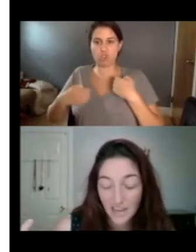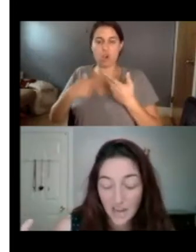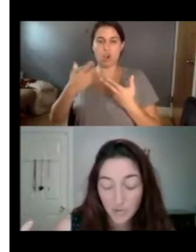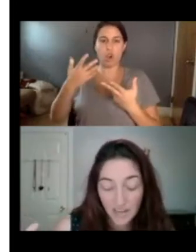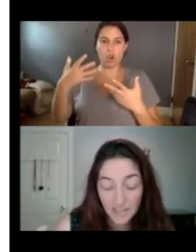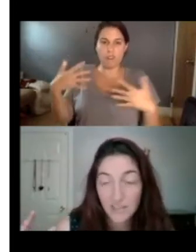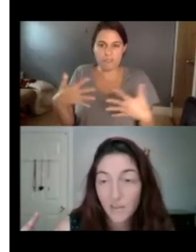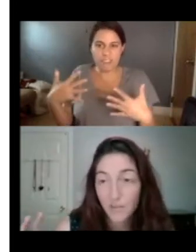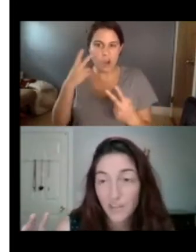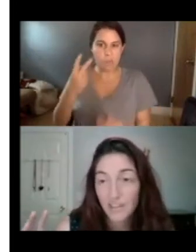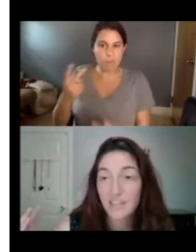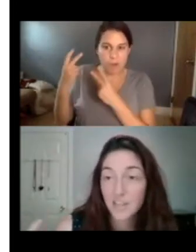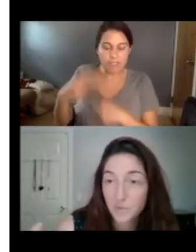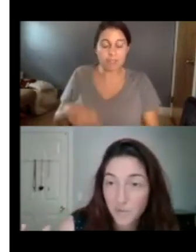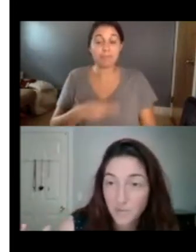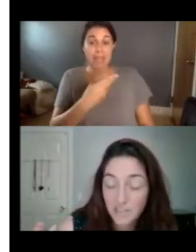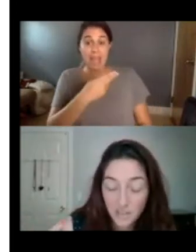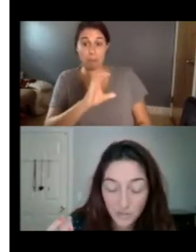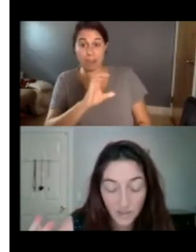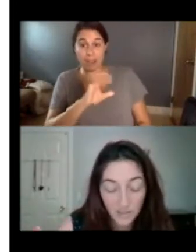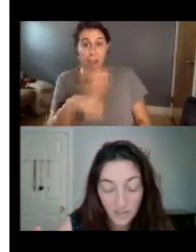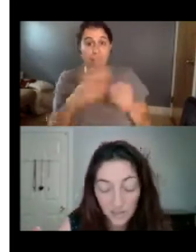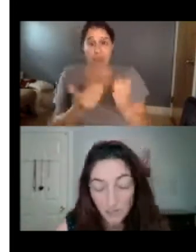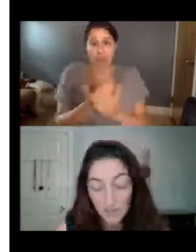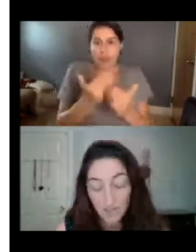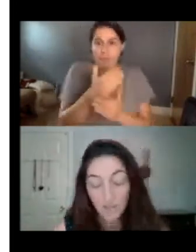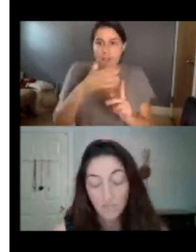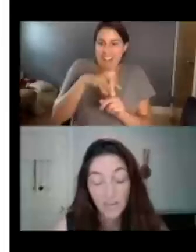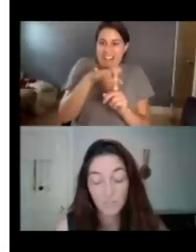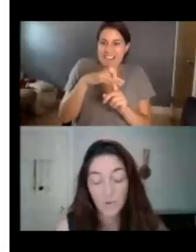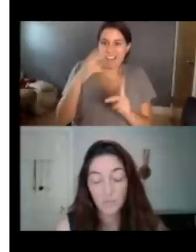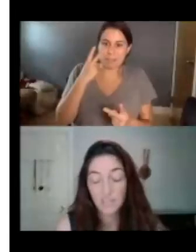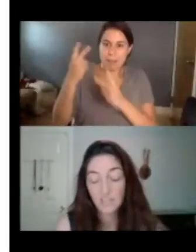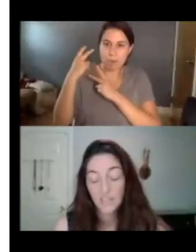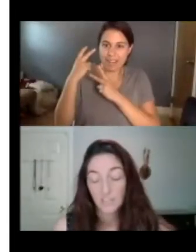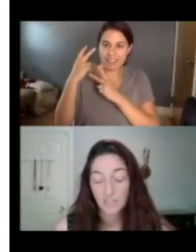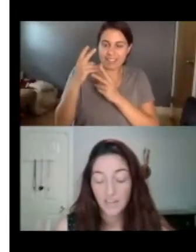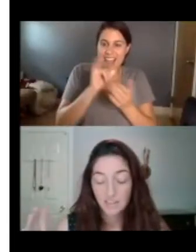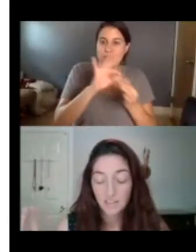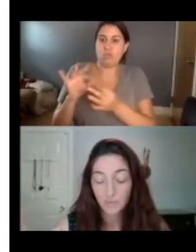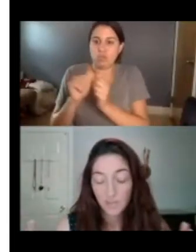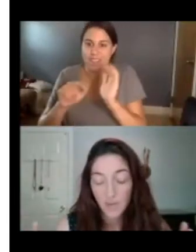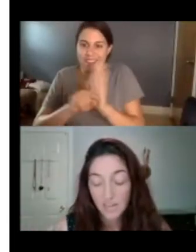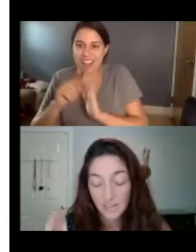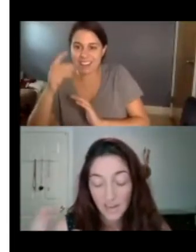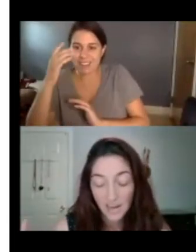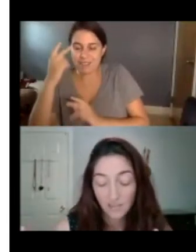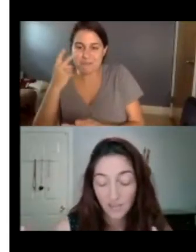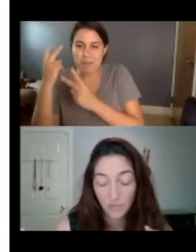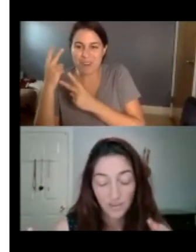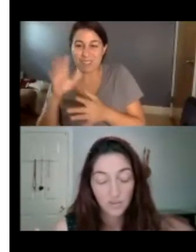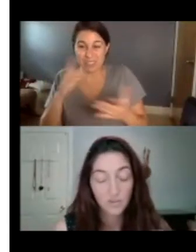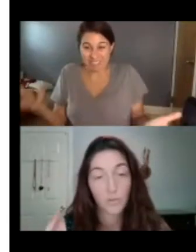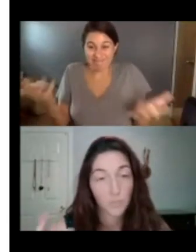hippocampus provides novel contextual memories to associate with negative memories. So it's in essence recombining